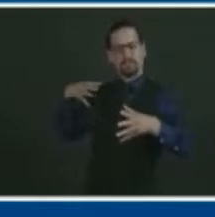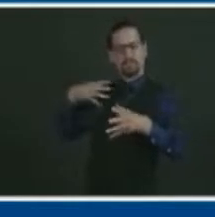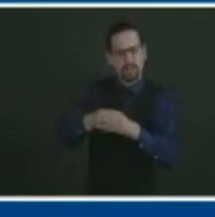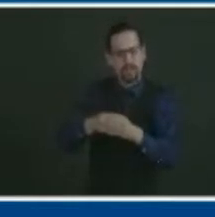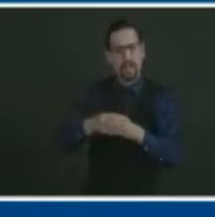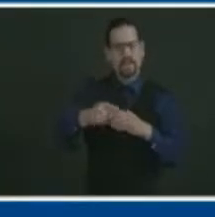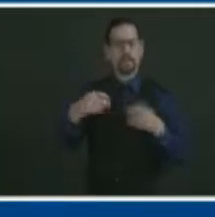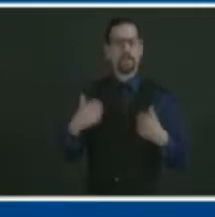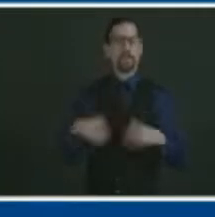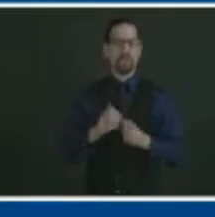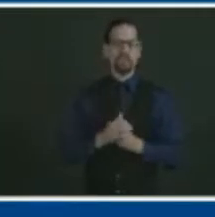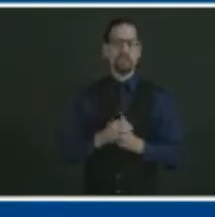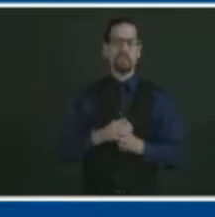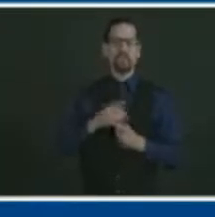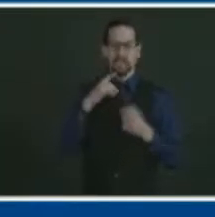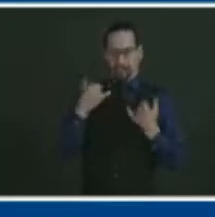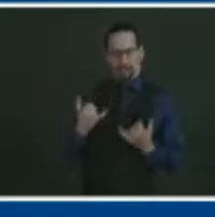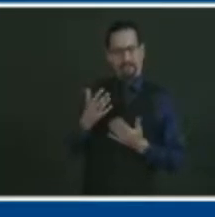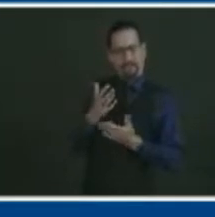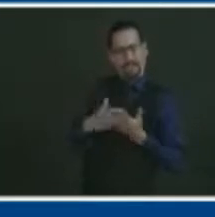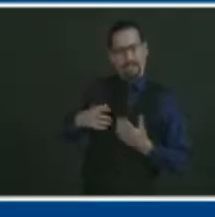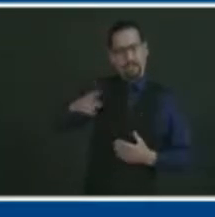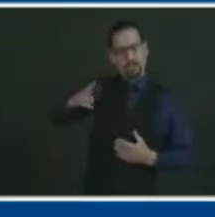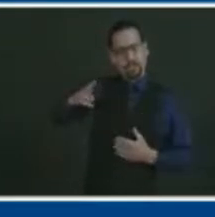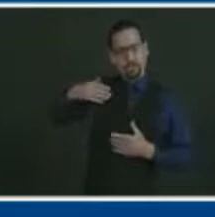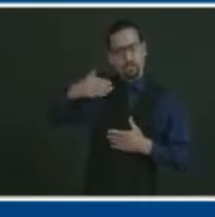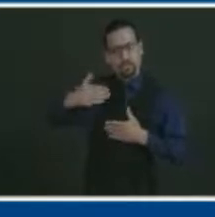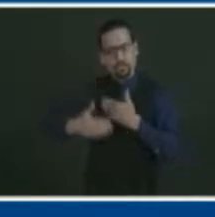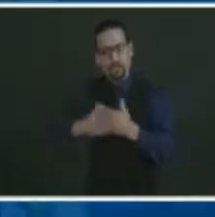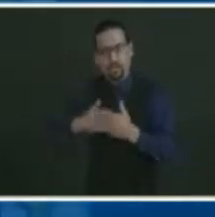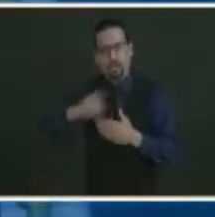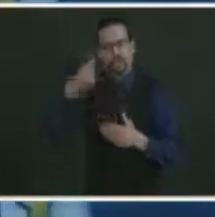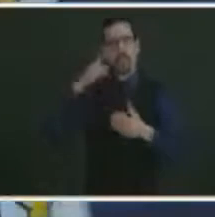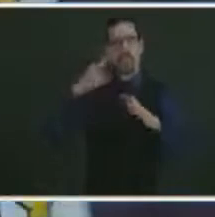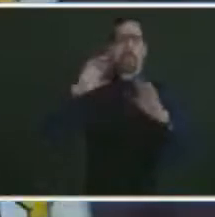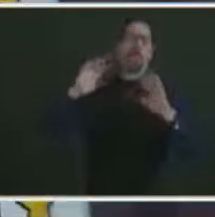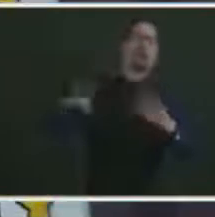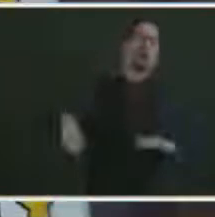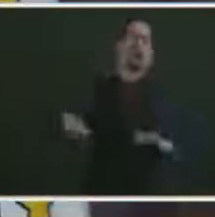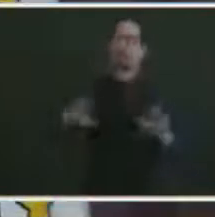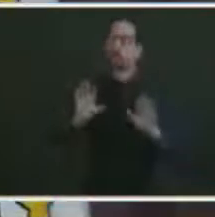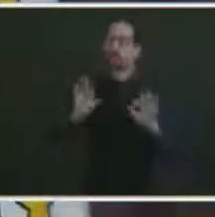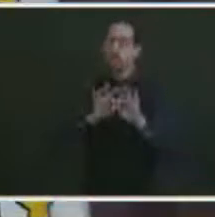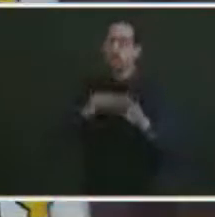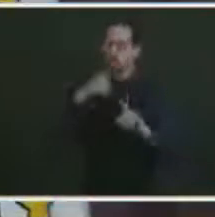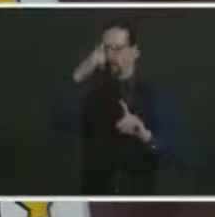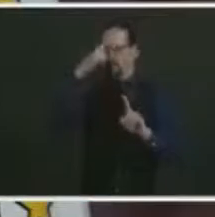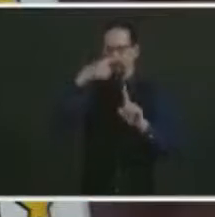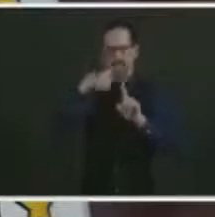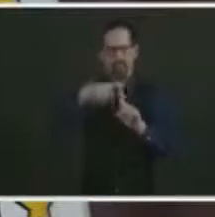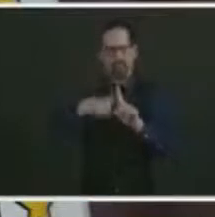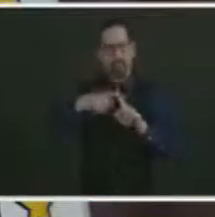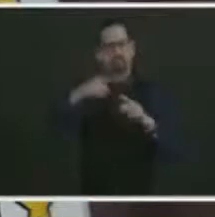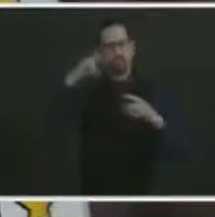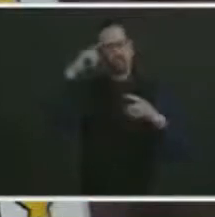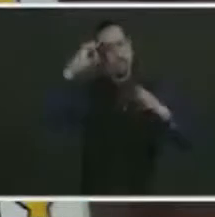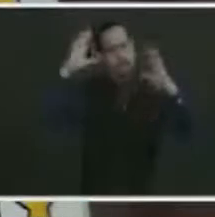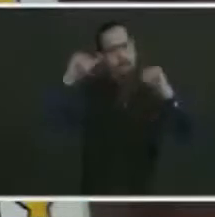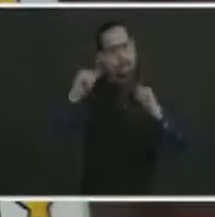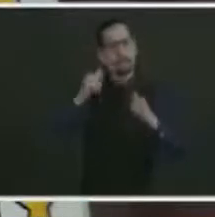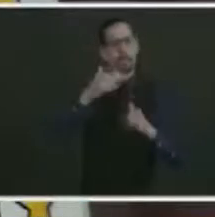be vigilant and bear in mind the real suffering that is happening all around us in the state of Rhode Island.